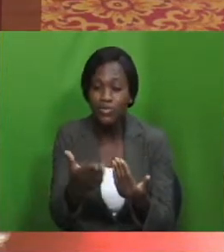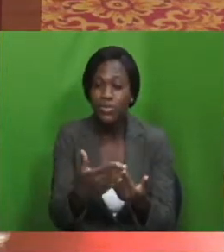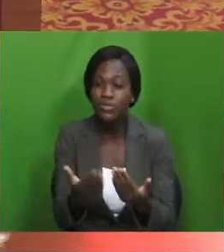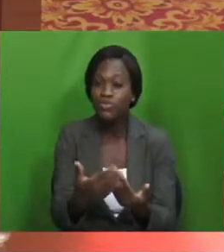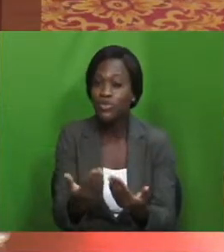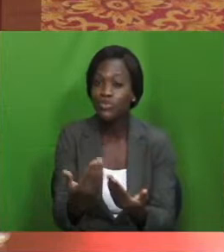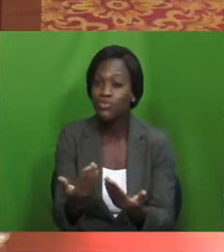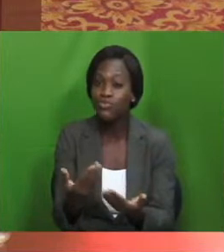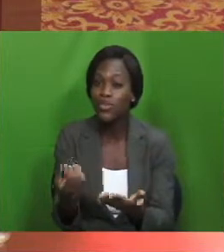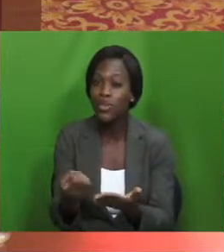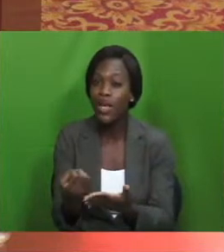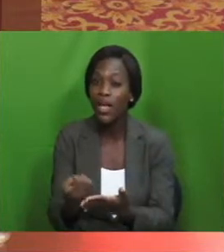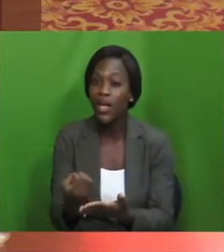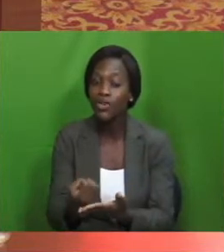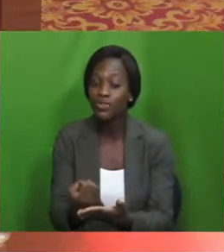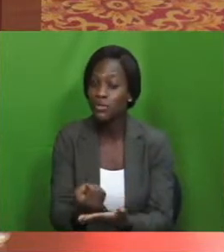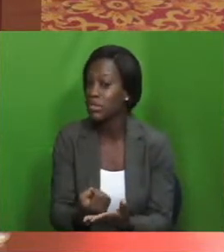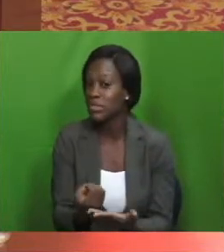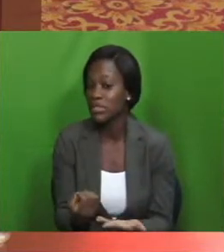is basic economics.